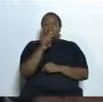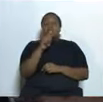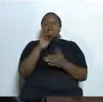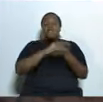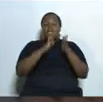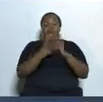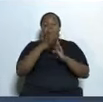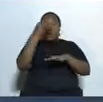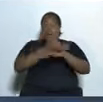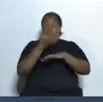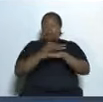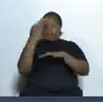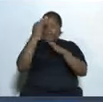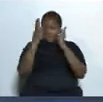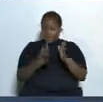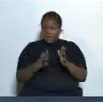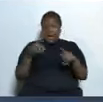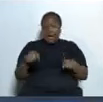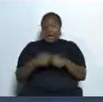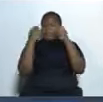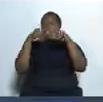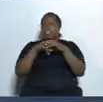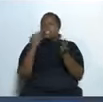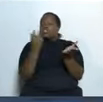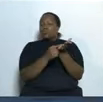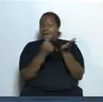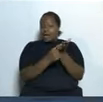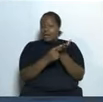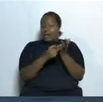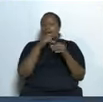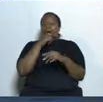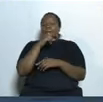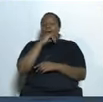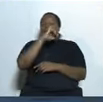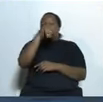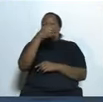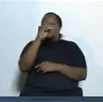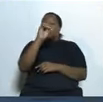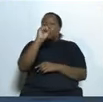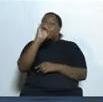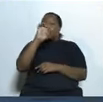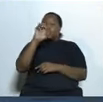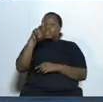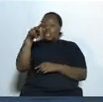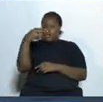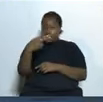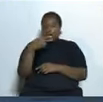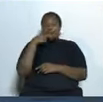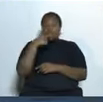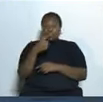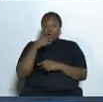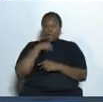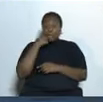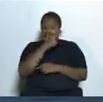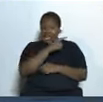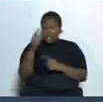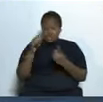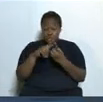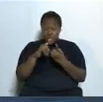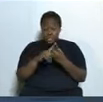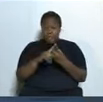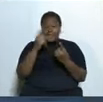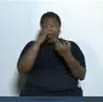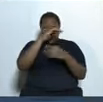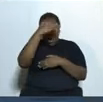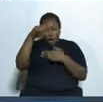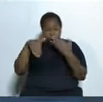cult's messiah. That's what happened in Uganda with Joseph Kabitri. So every cult has this